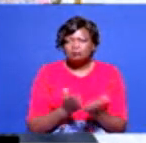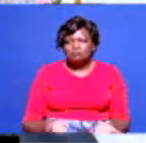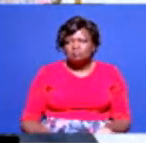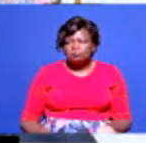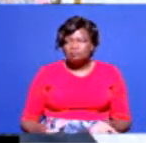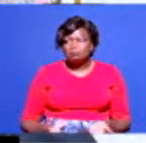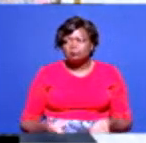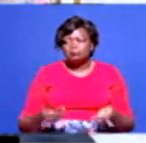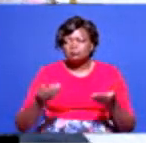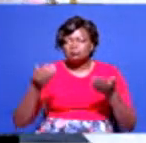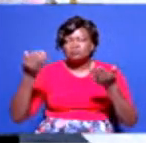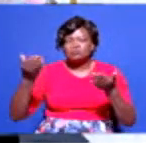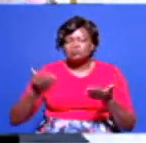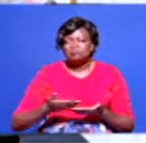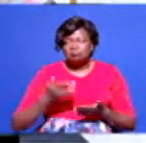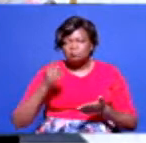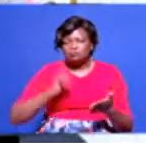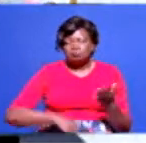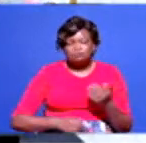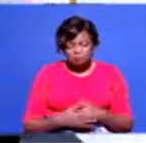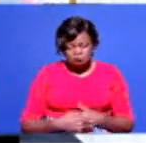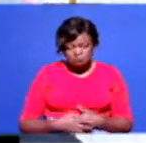about